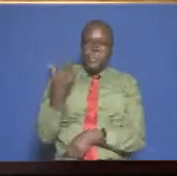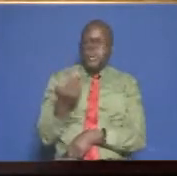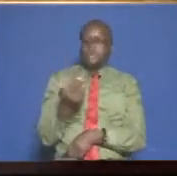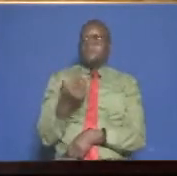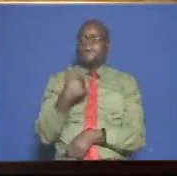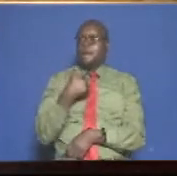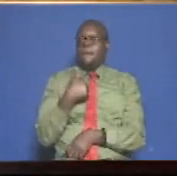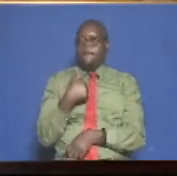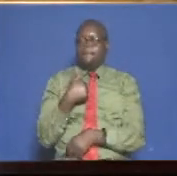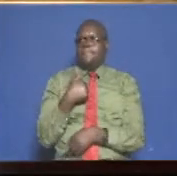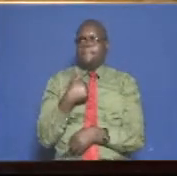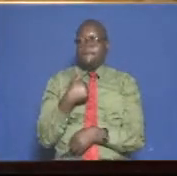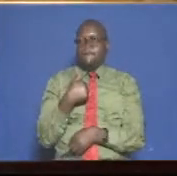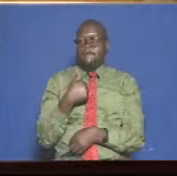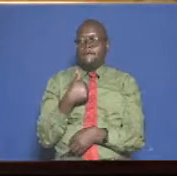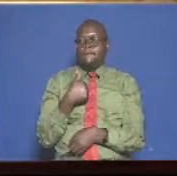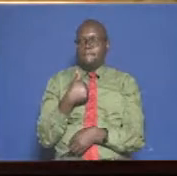have